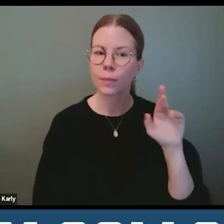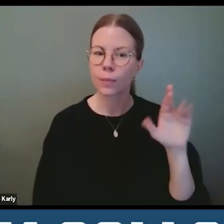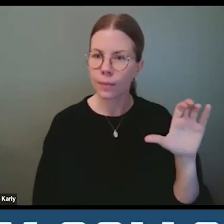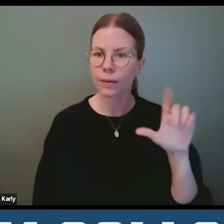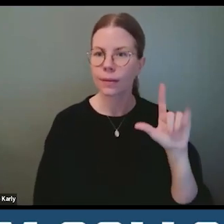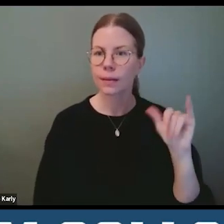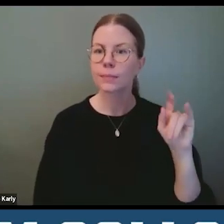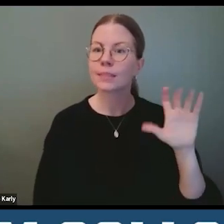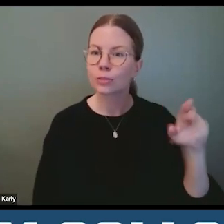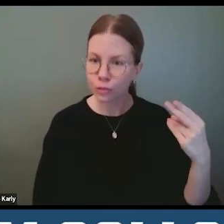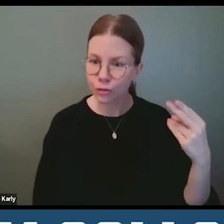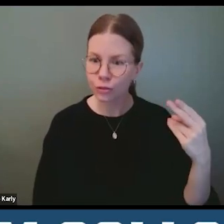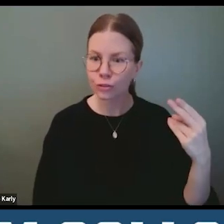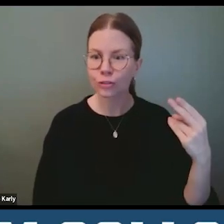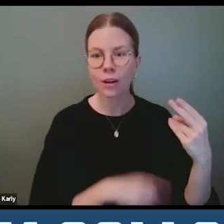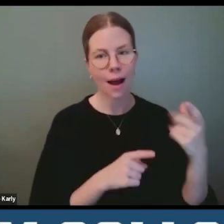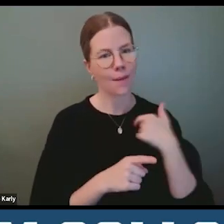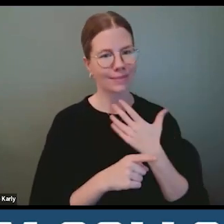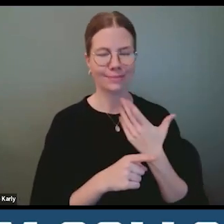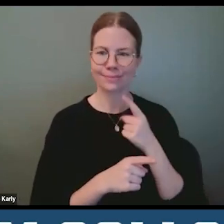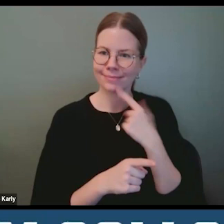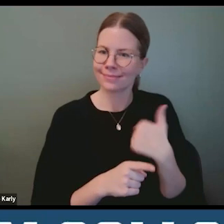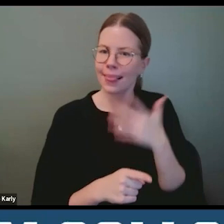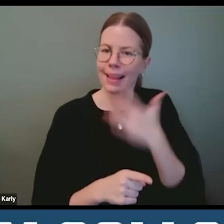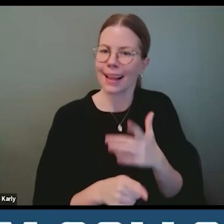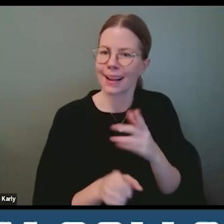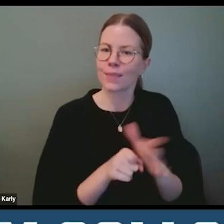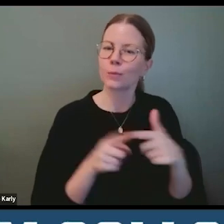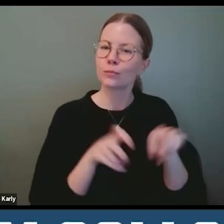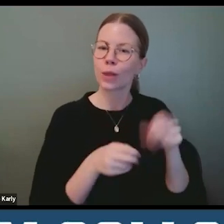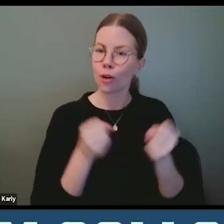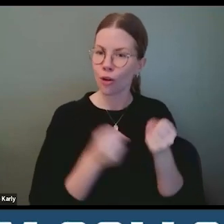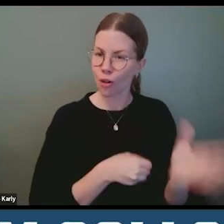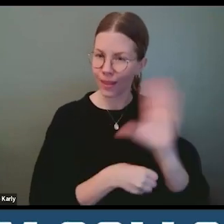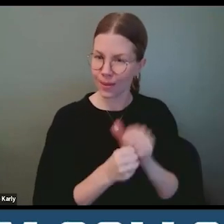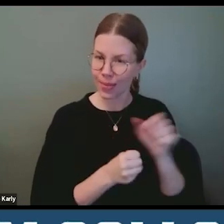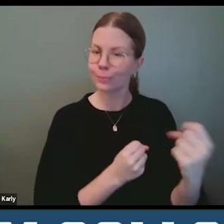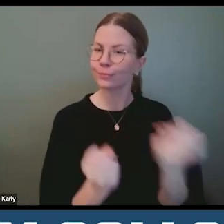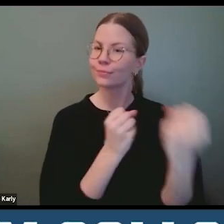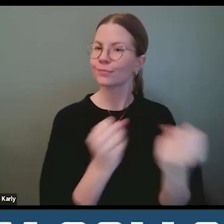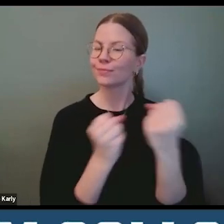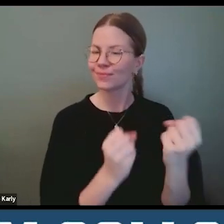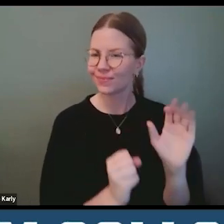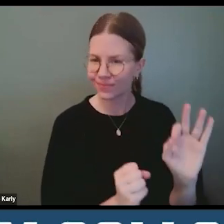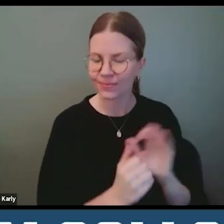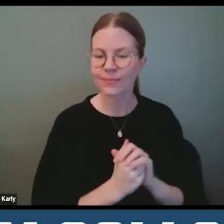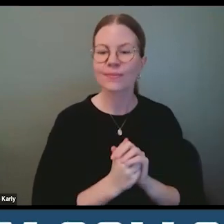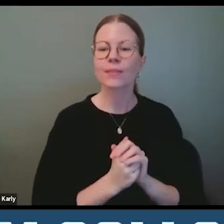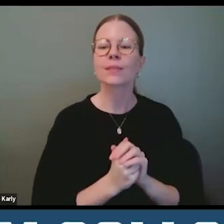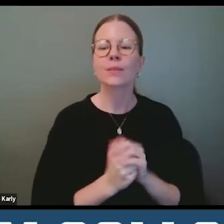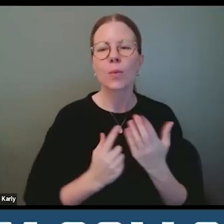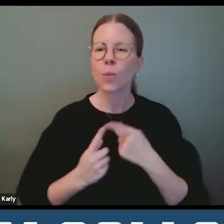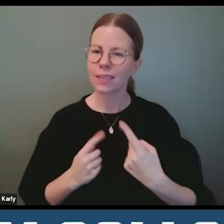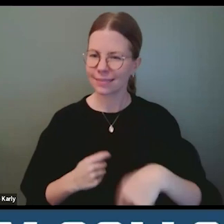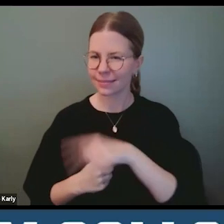joy of driving around with Marc all day in the car. And when we were first conceiving of this series in One Health, our group